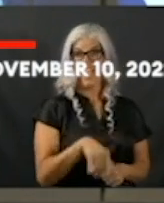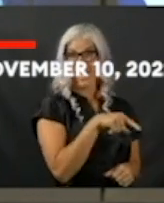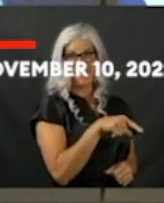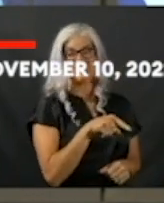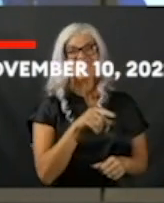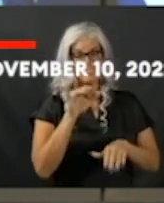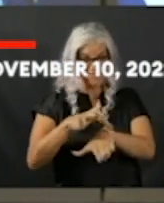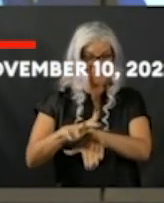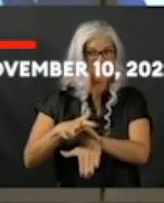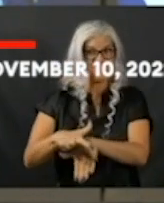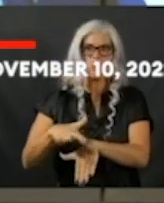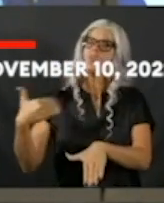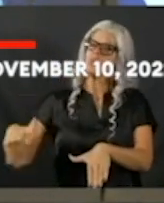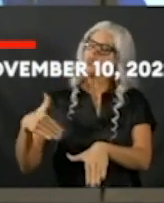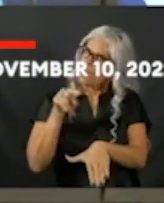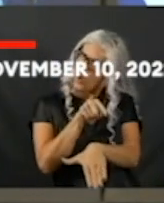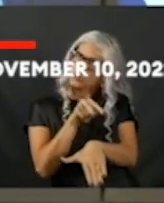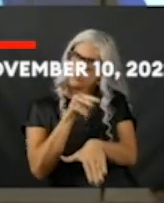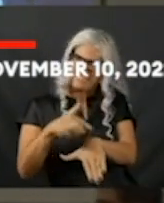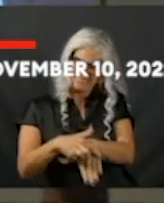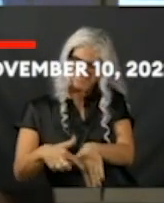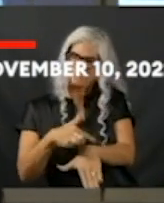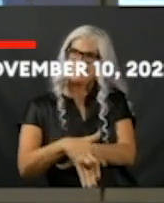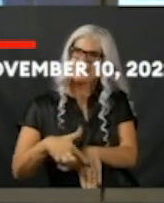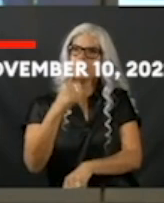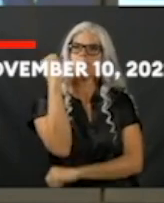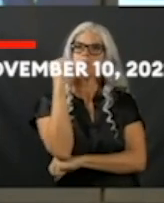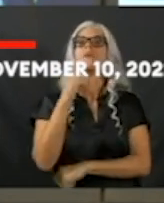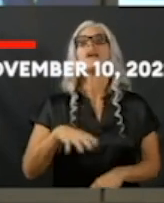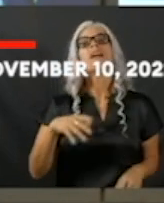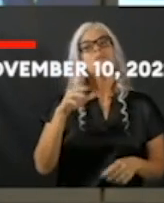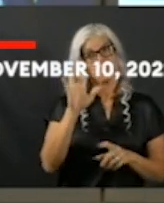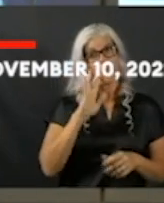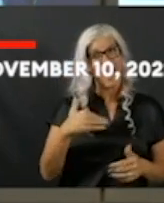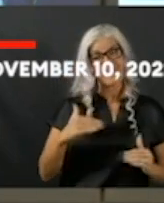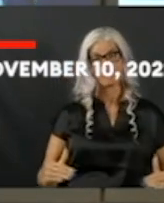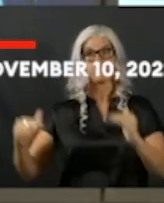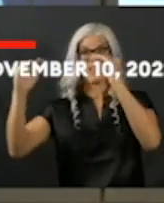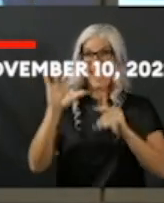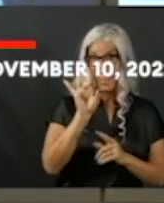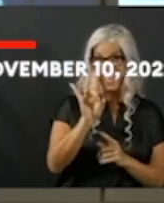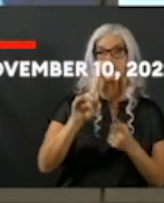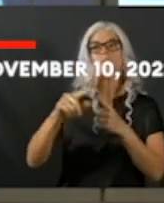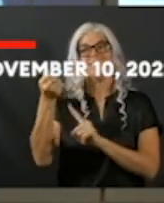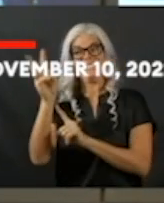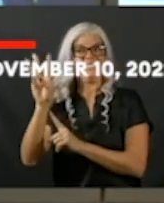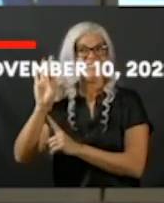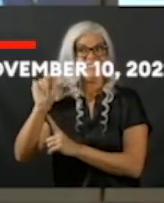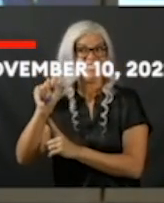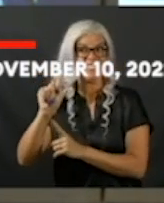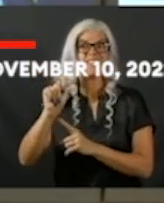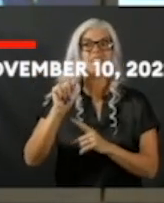result of elevated tides and lingering wave heights of 8 to 16 feet along the Atlantic coast. Elevated tides,